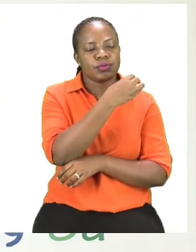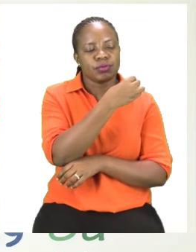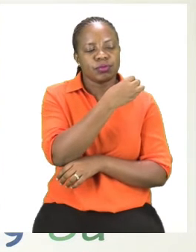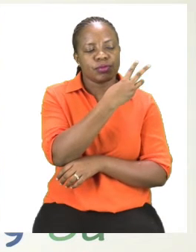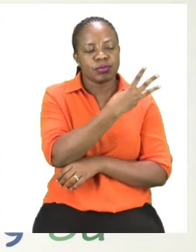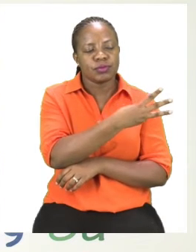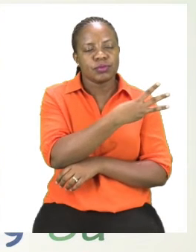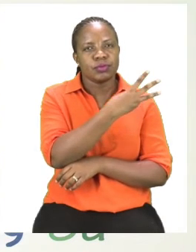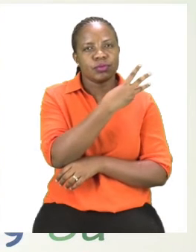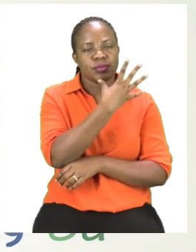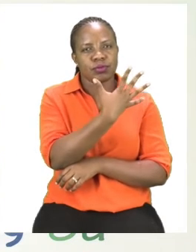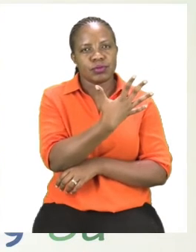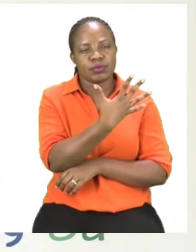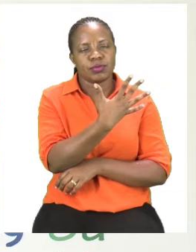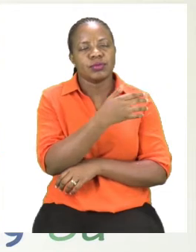35,